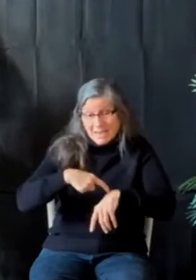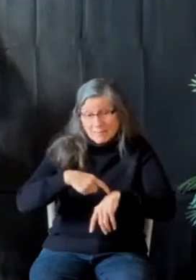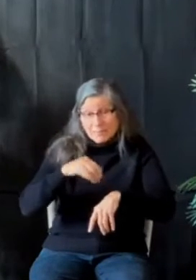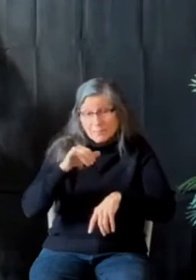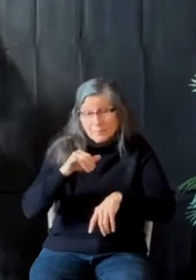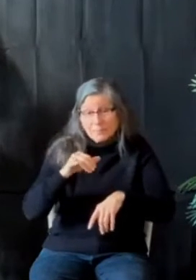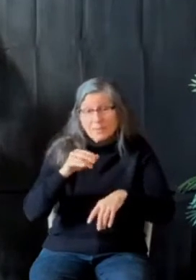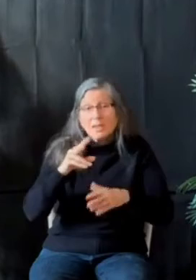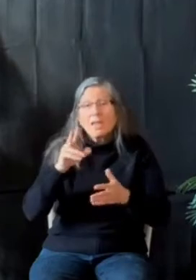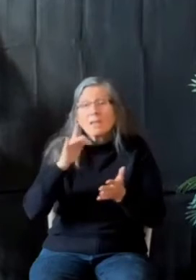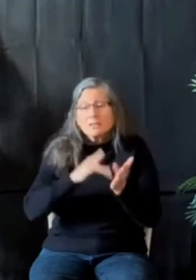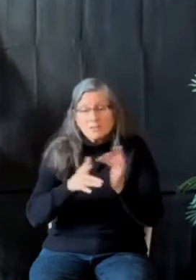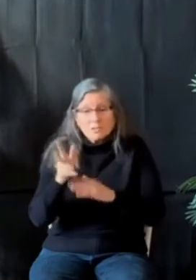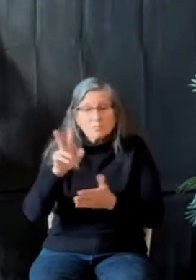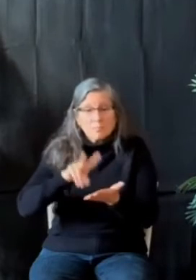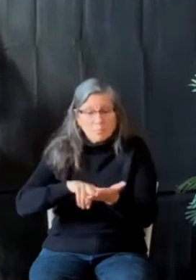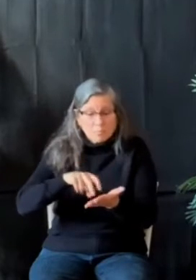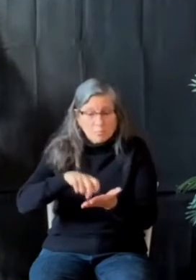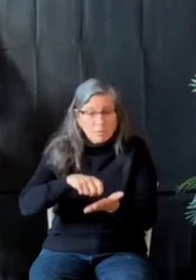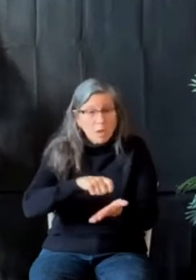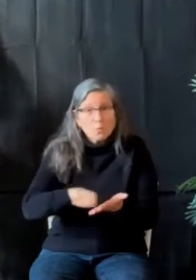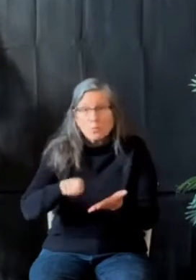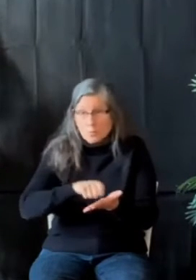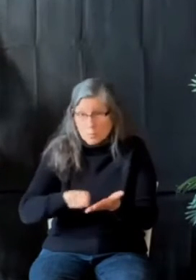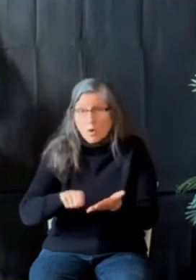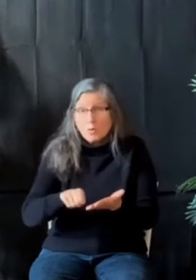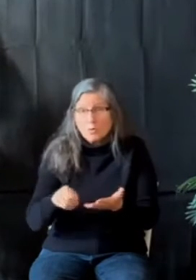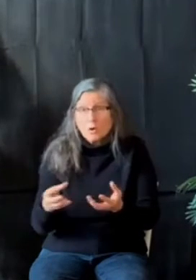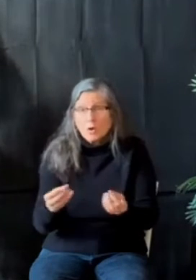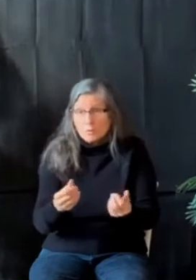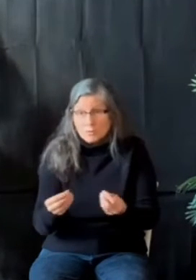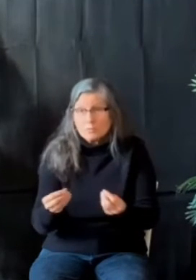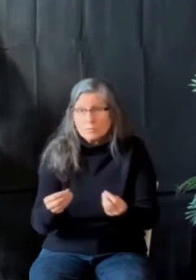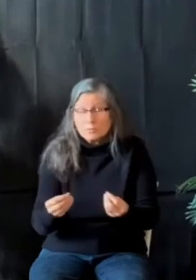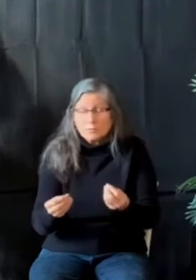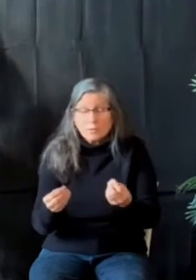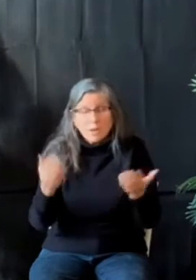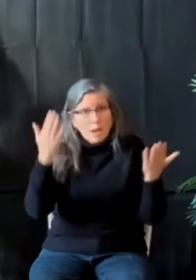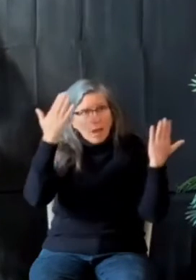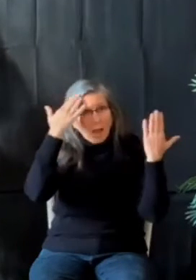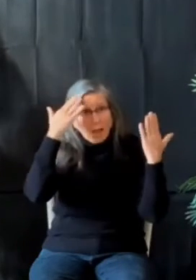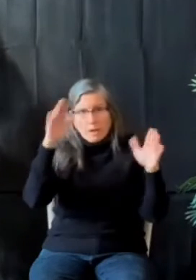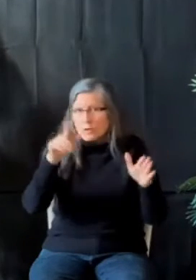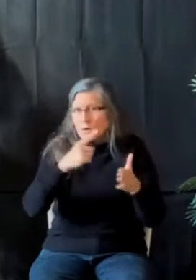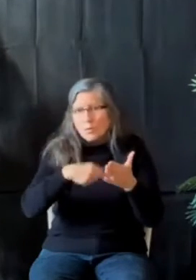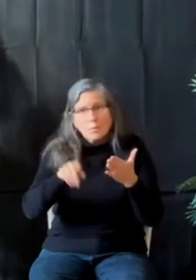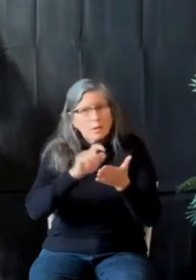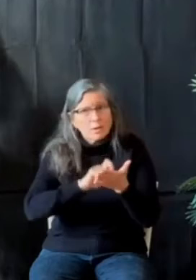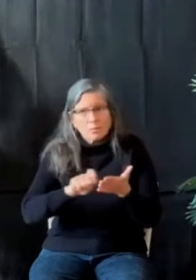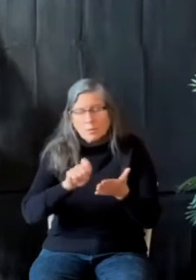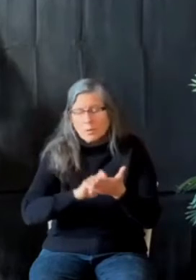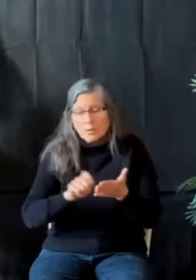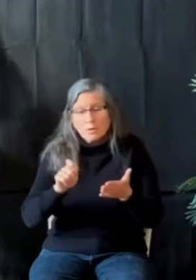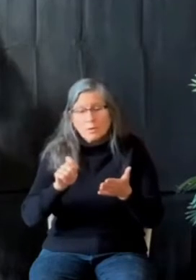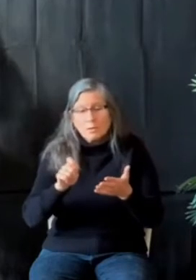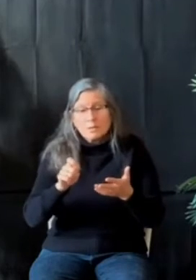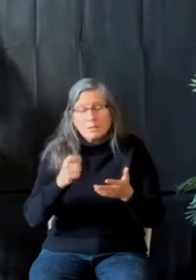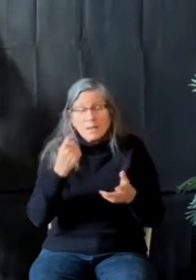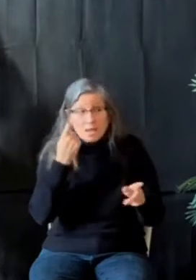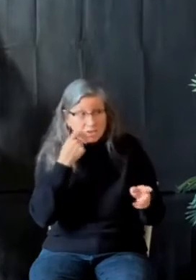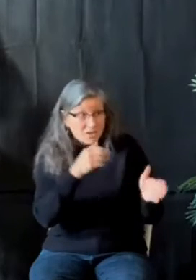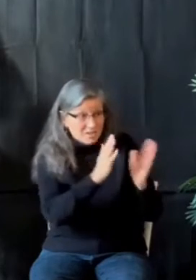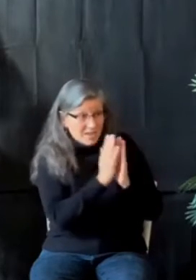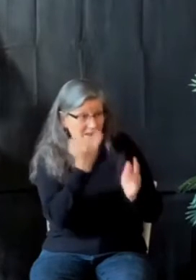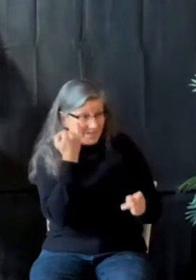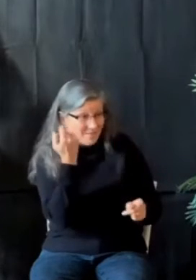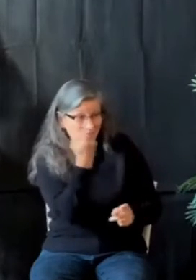he stooped down and wrote on the ground. Now this time I have no idea what he wrote. But he had just asked them if any